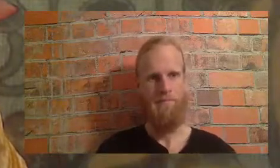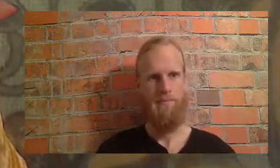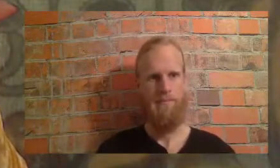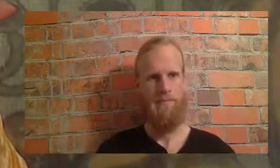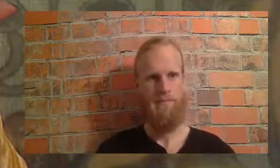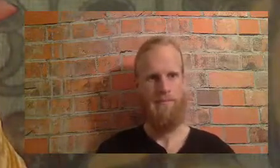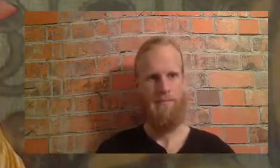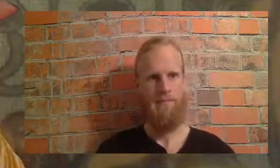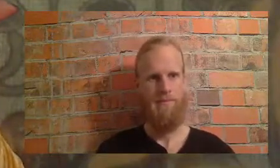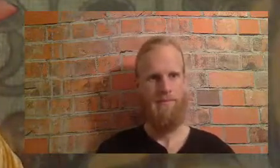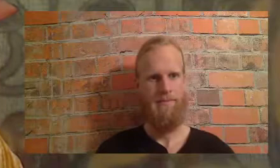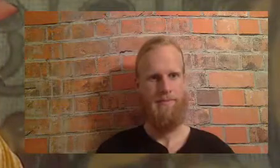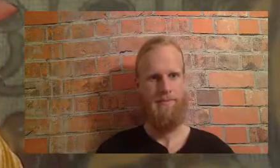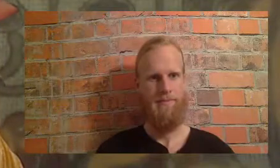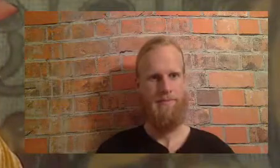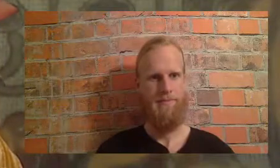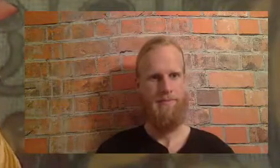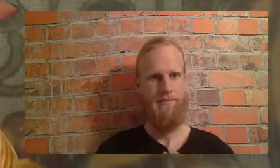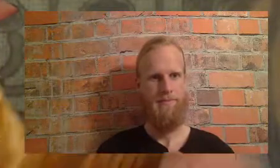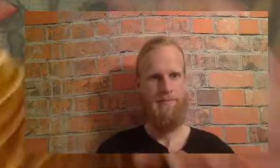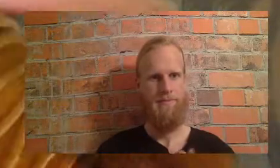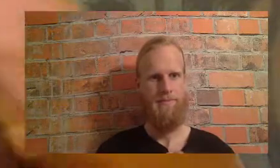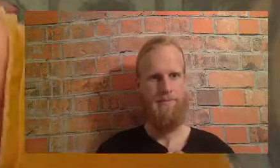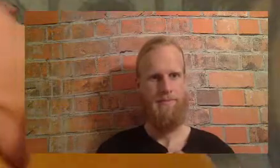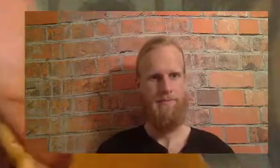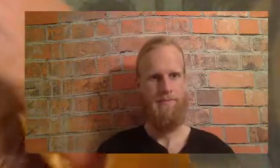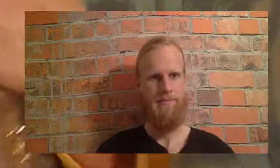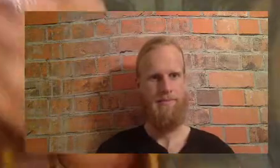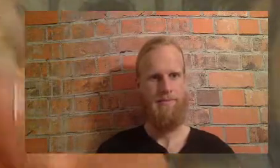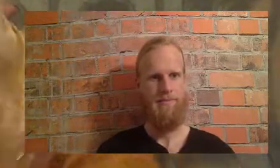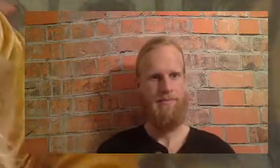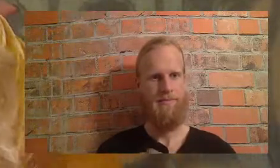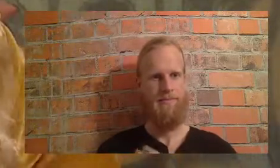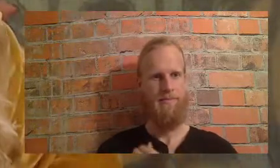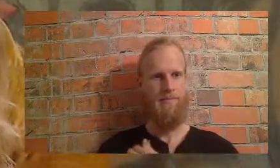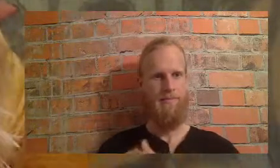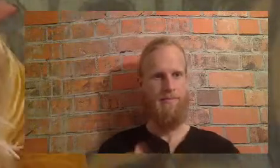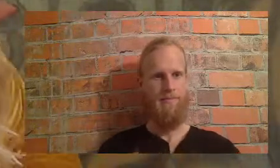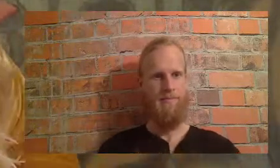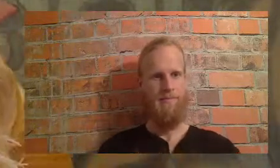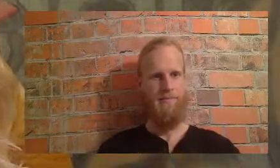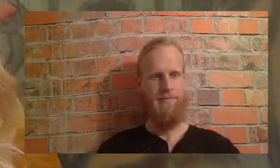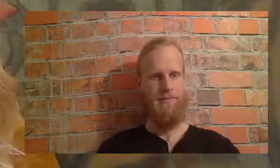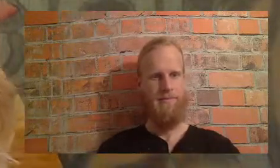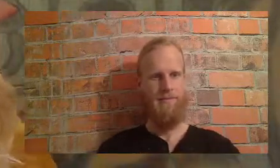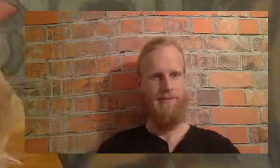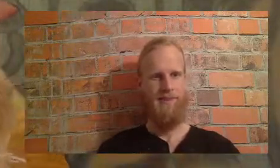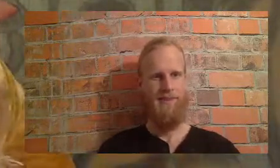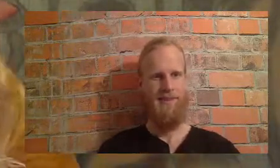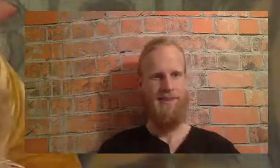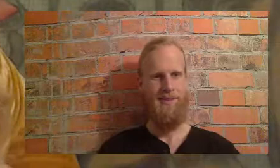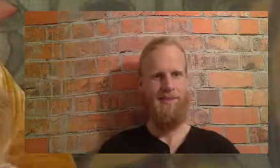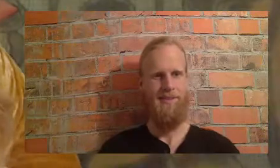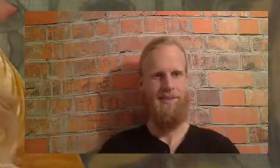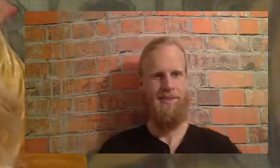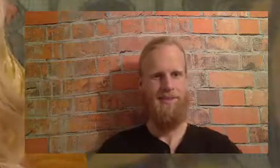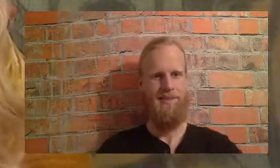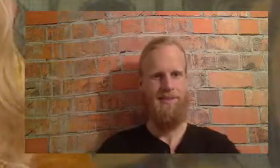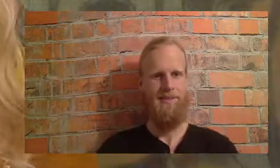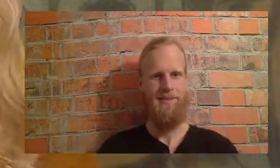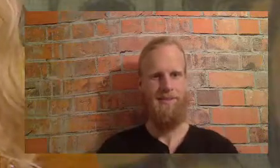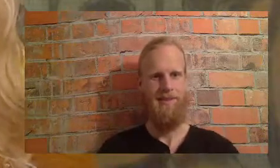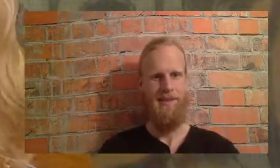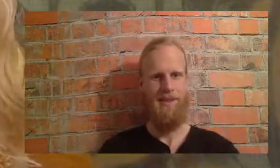intuitively guided, you usually land in the right place. Tapping the front of the ribs. I'm giving myself